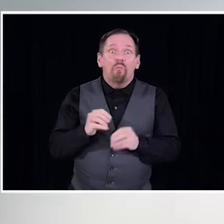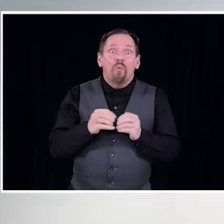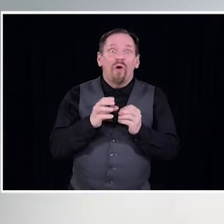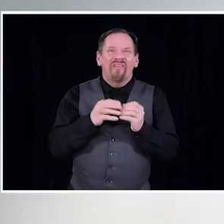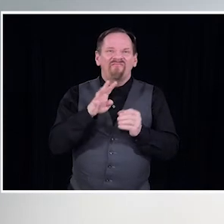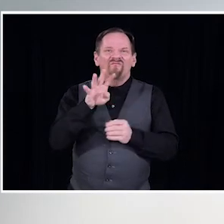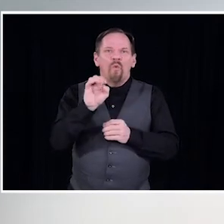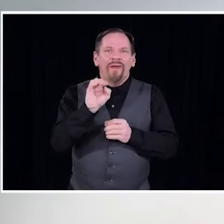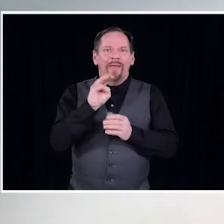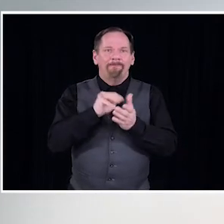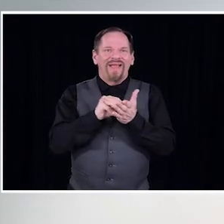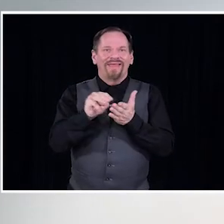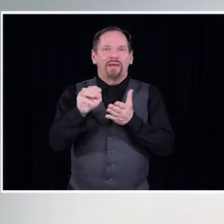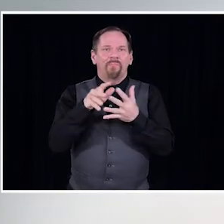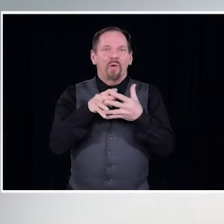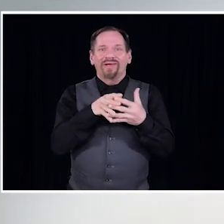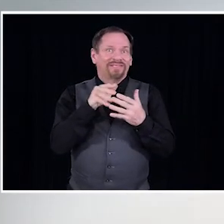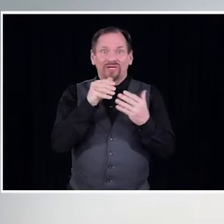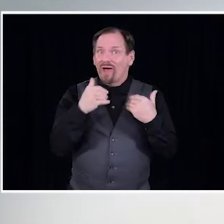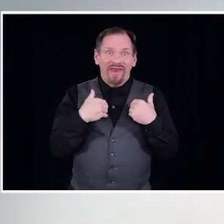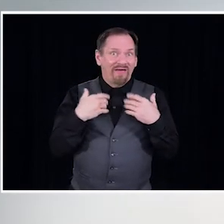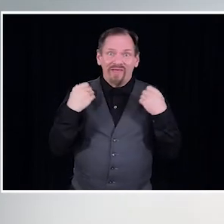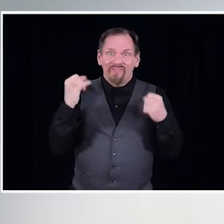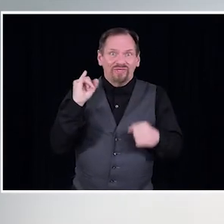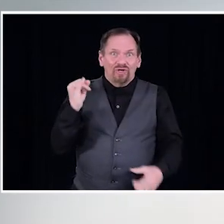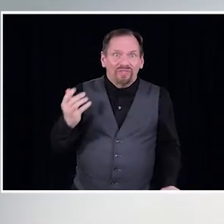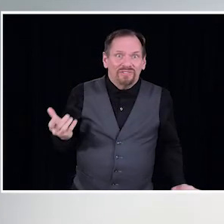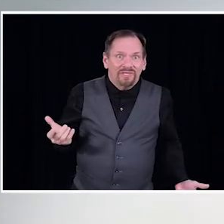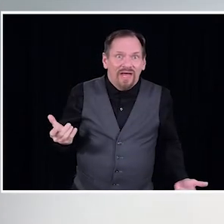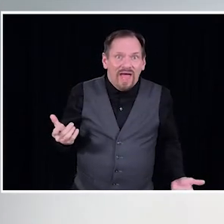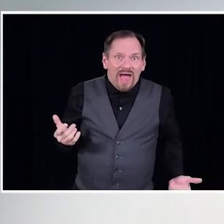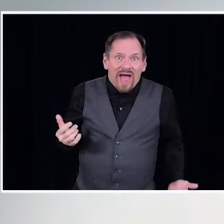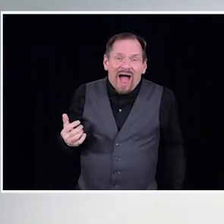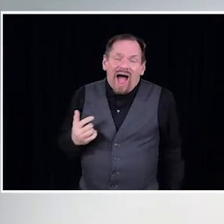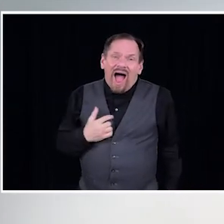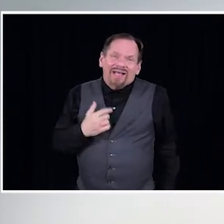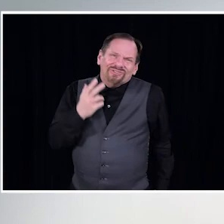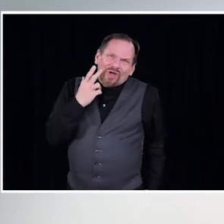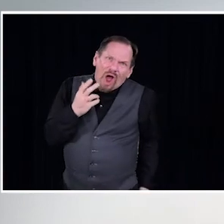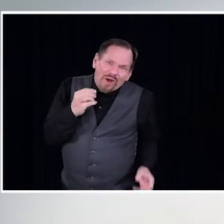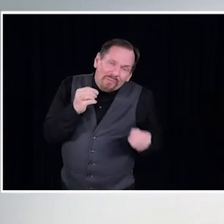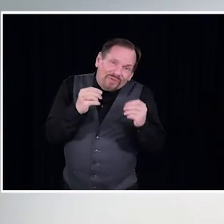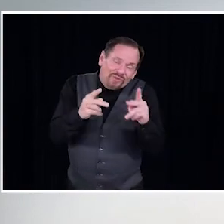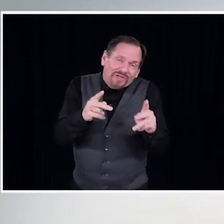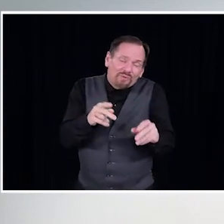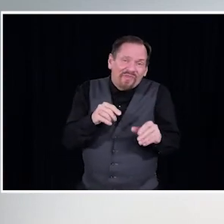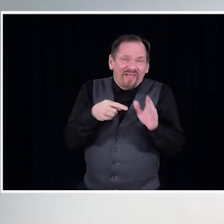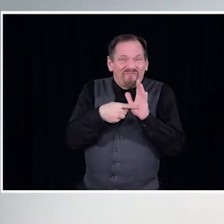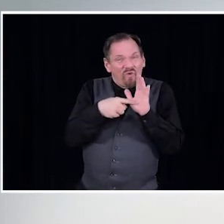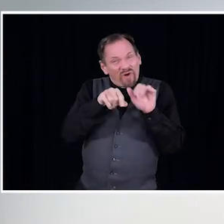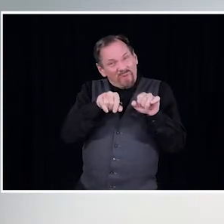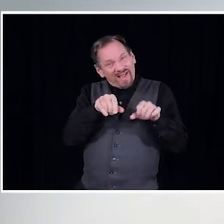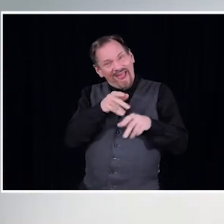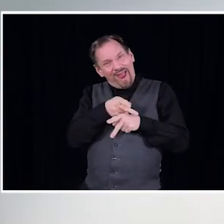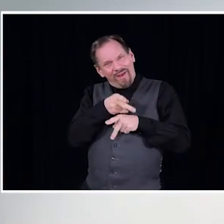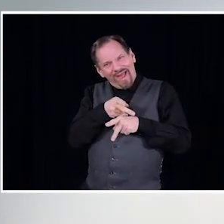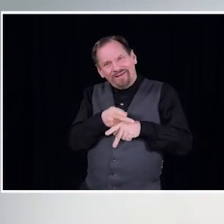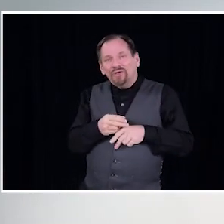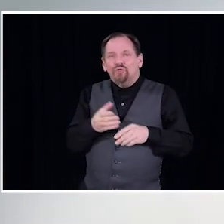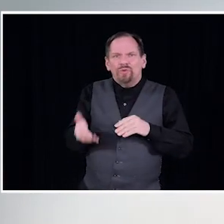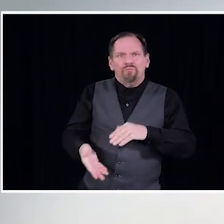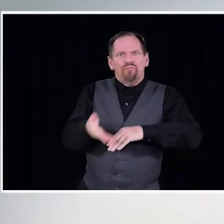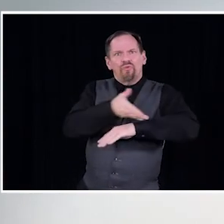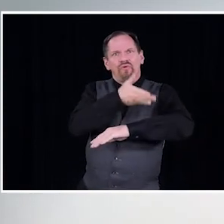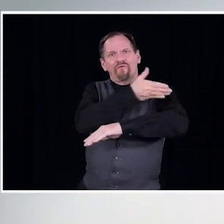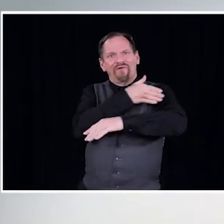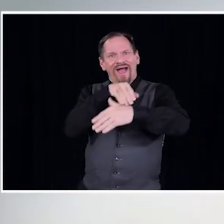million Americans lacked health insurance, and I saw a transformative opportunity in the Affordable Care Act to increase access to